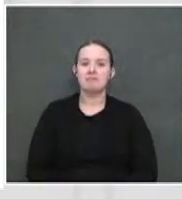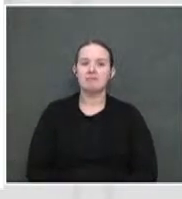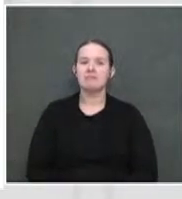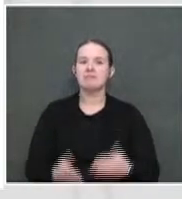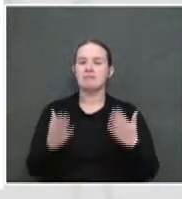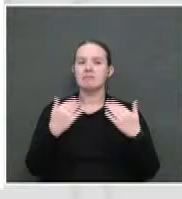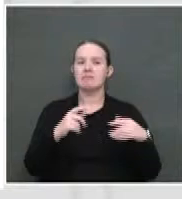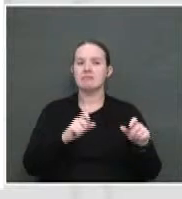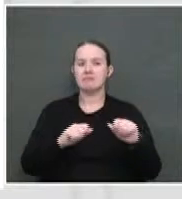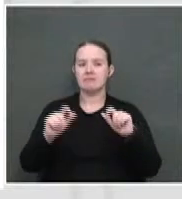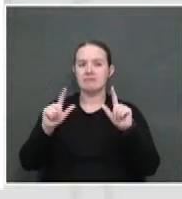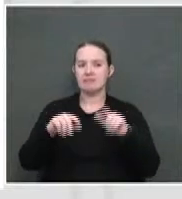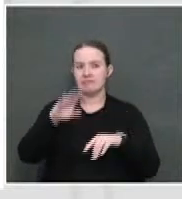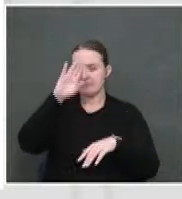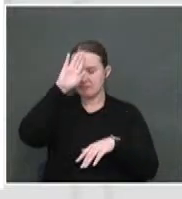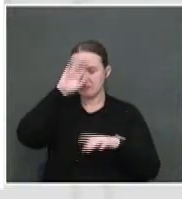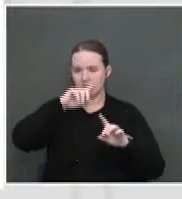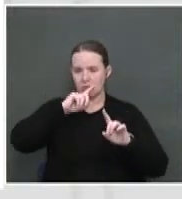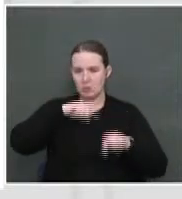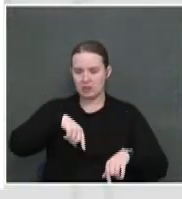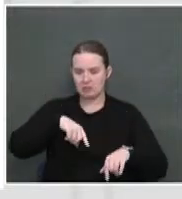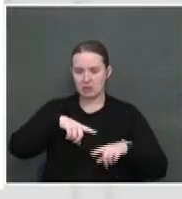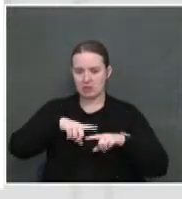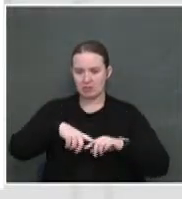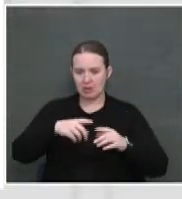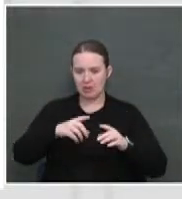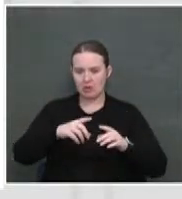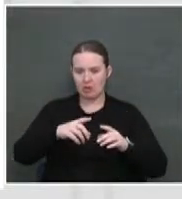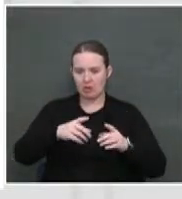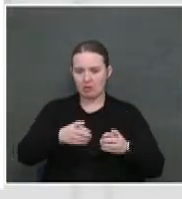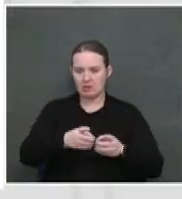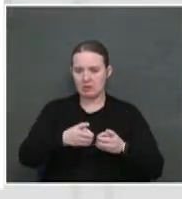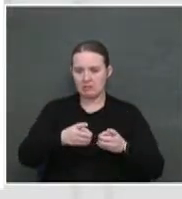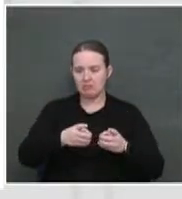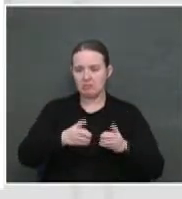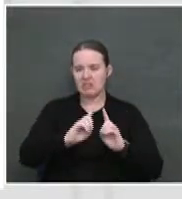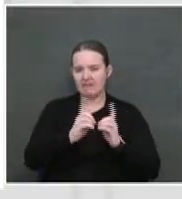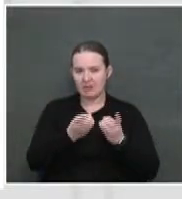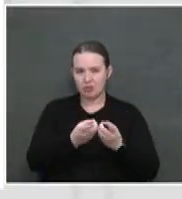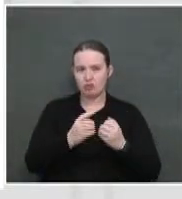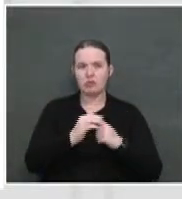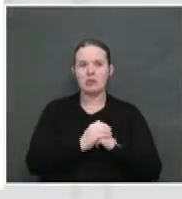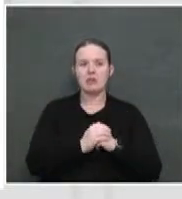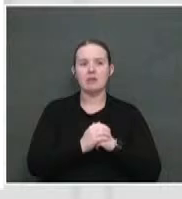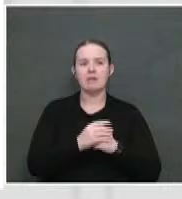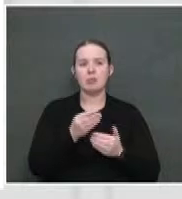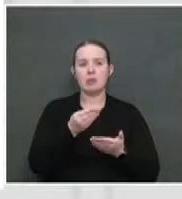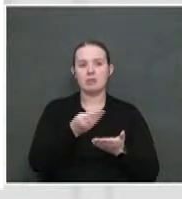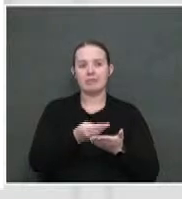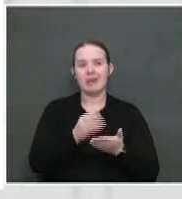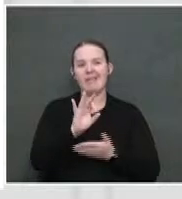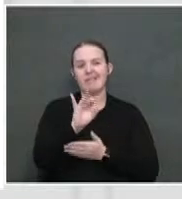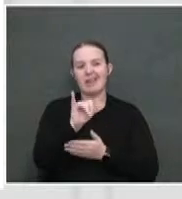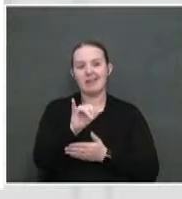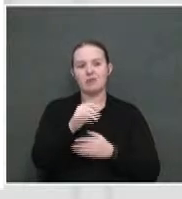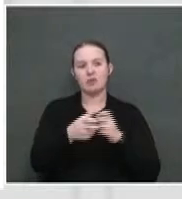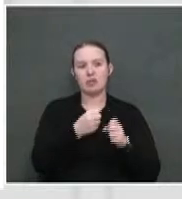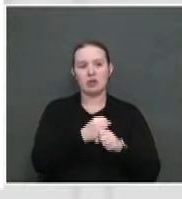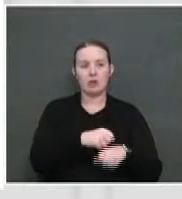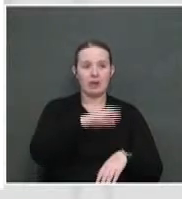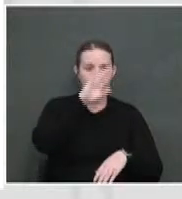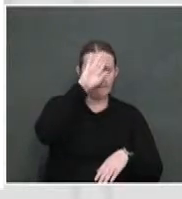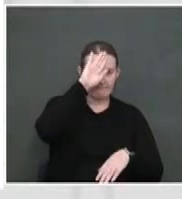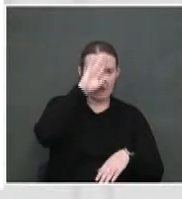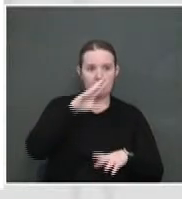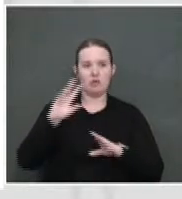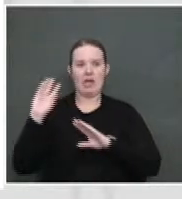Next slide is SAFD responses by division per fiscal year. So breaking it down by division, fire